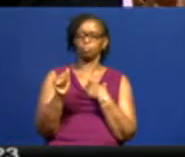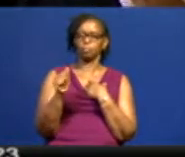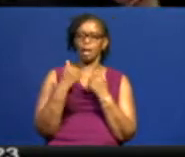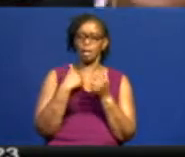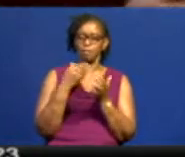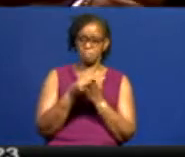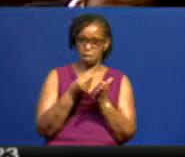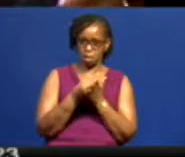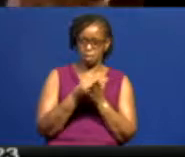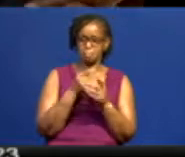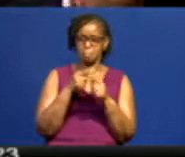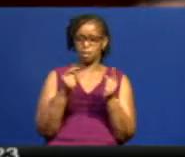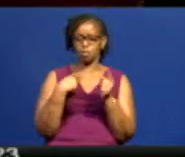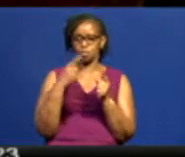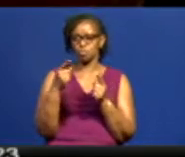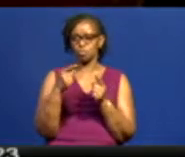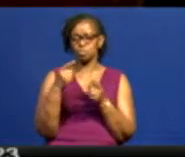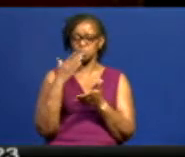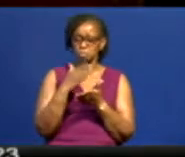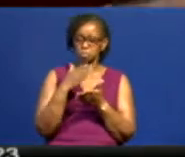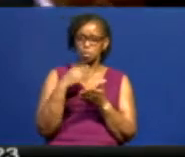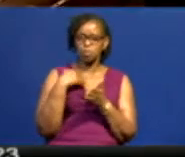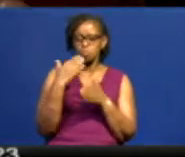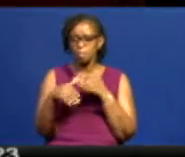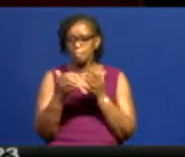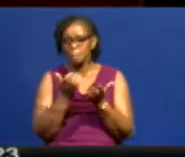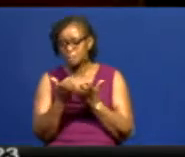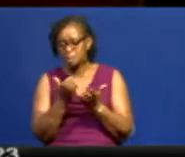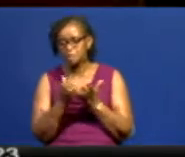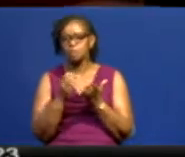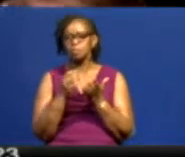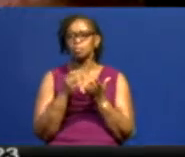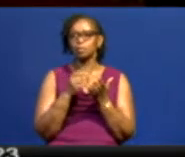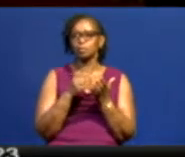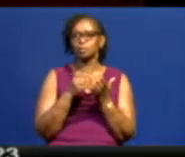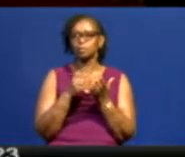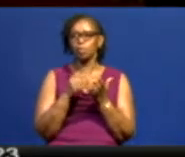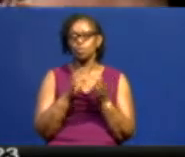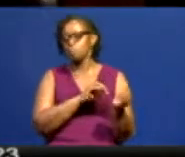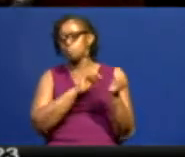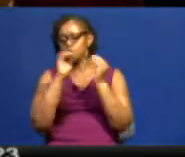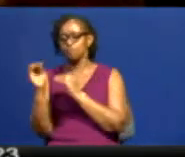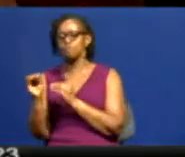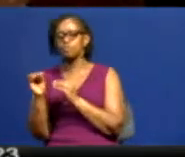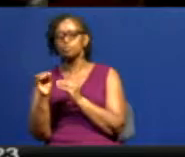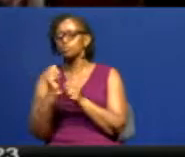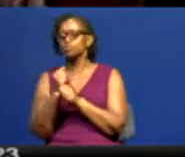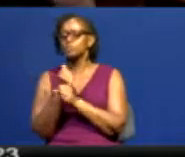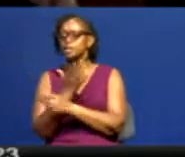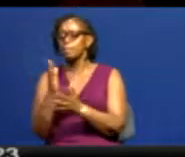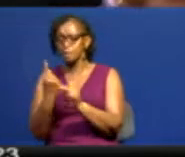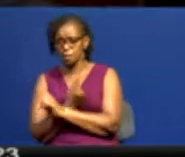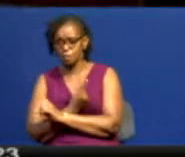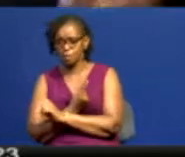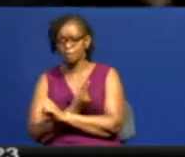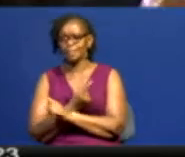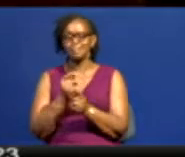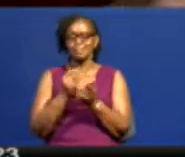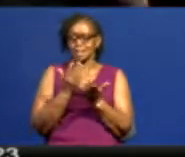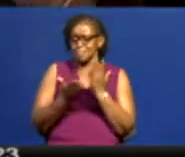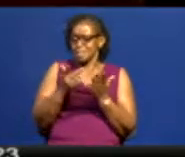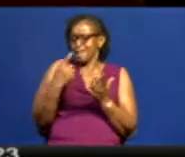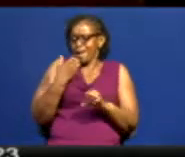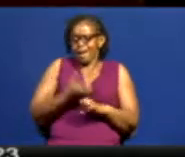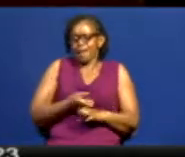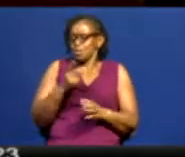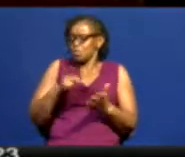but you're not likely to, maybe you stop that business or move to something else, and therefore you're not likely to be in a situation where you'll be able to offset that tax against